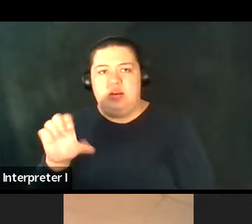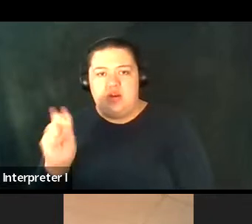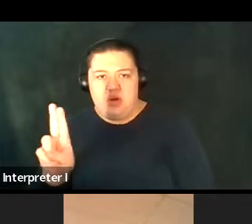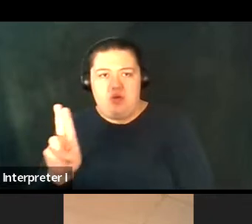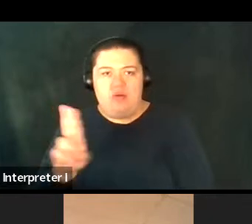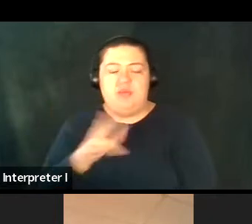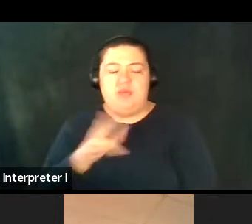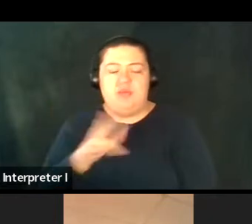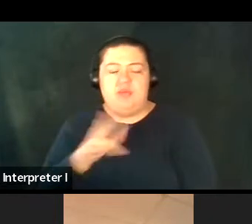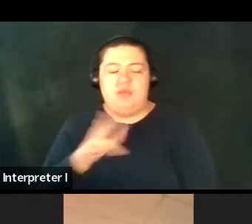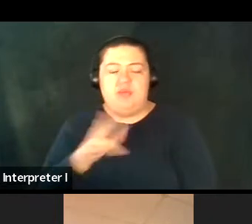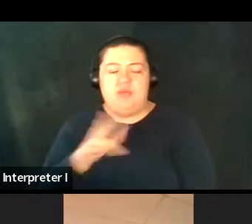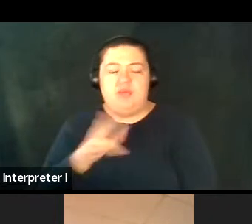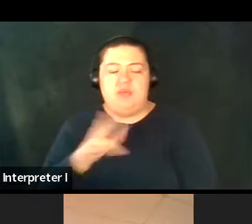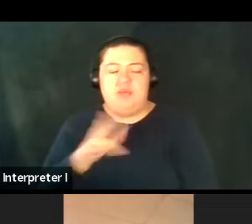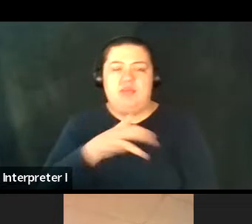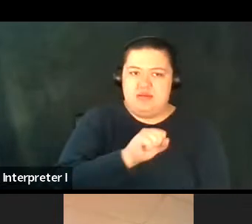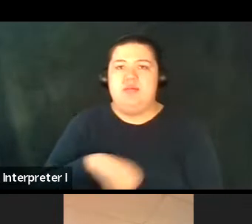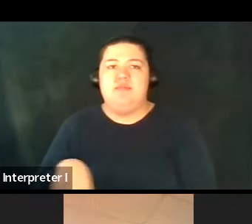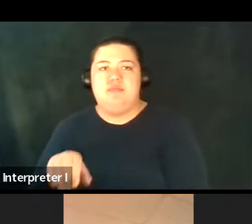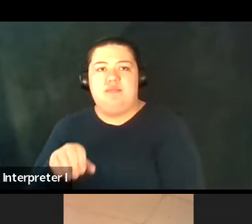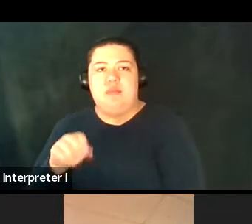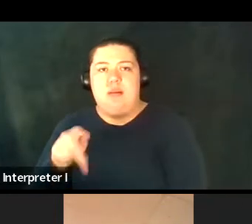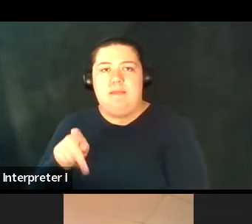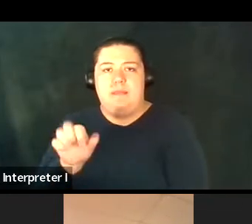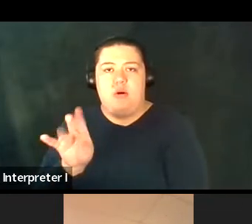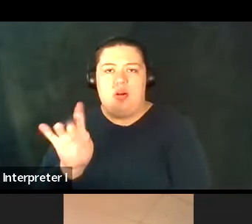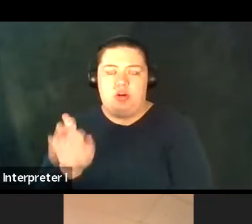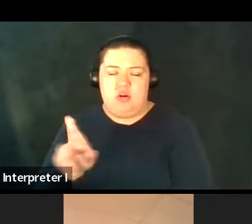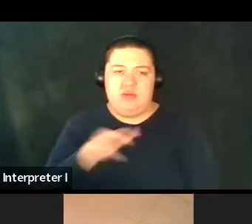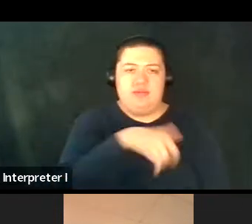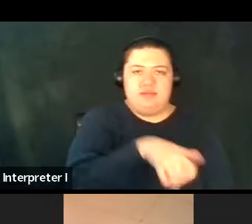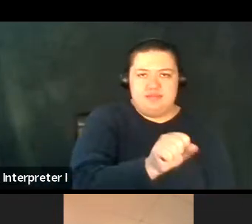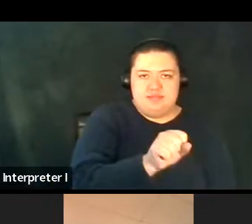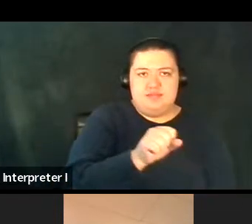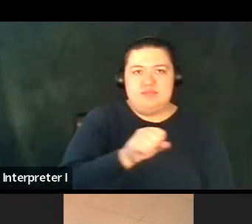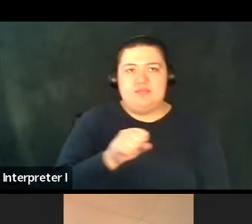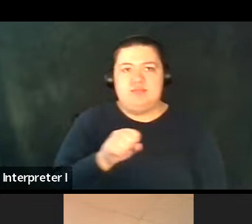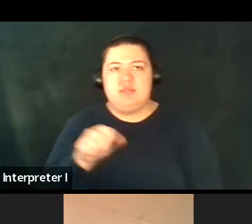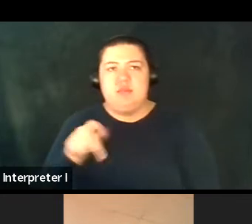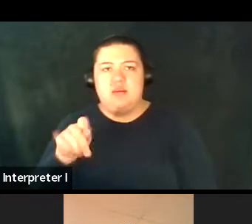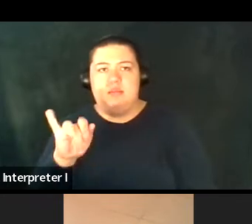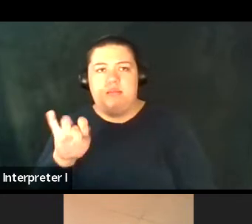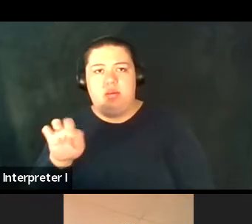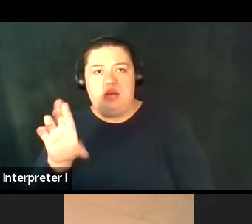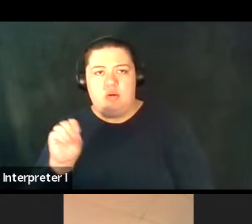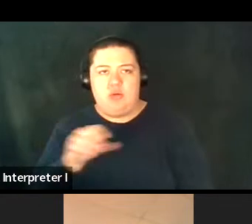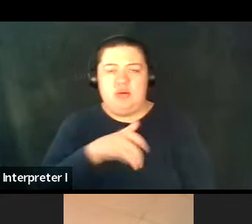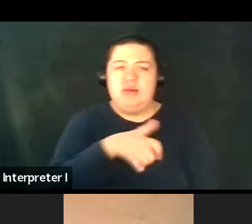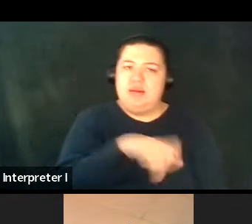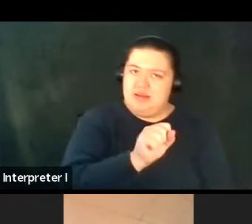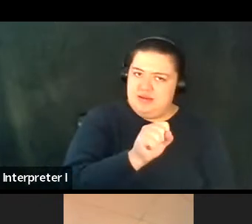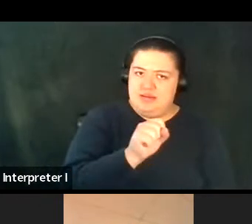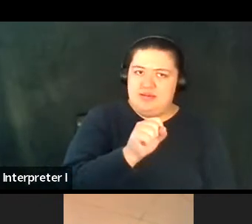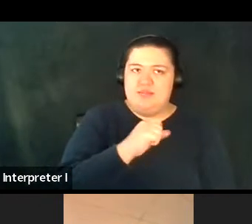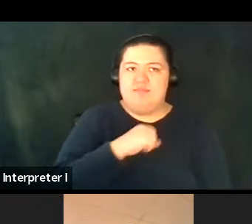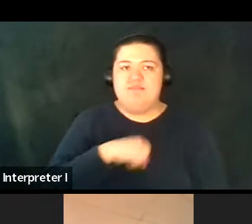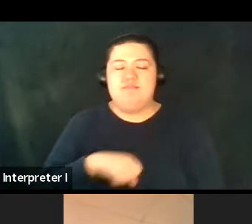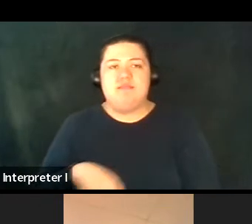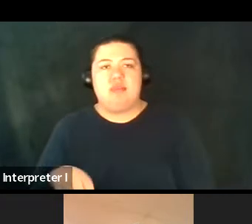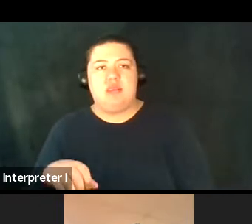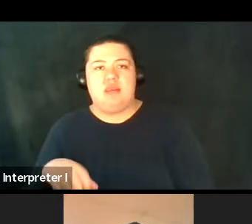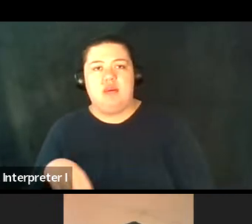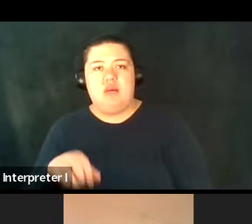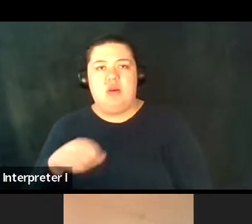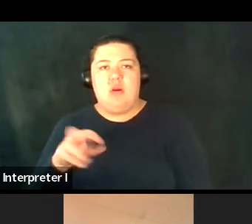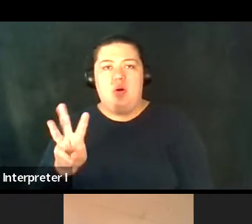Yes. Councilmember Nadeau votes yes. Councilmember Parker. Yes. Councilmember Parker votes yes. Councilmember Pinto. Yes. Councilmember Pinto votes yes. Councilmember